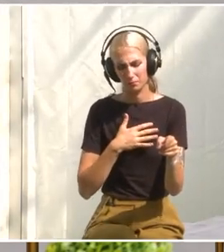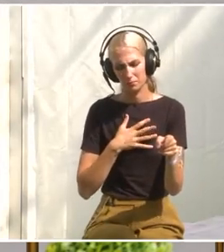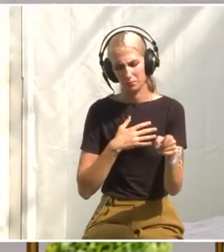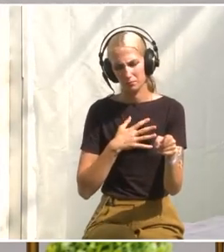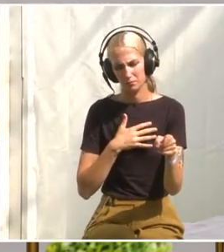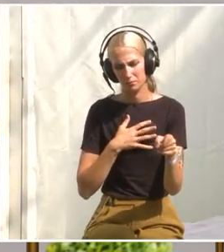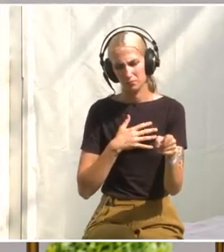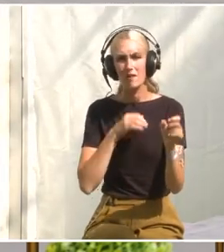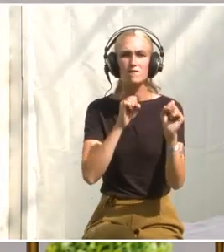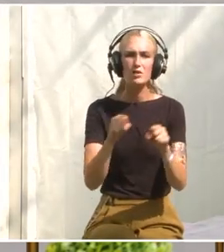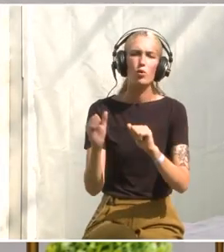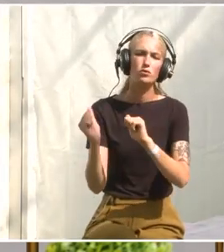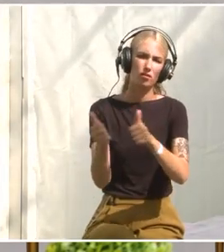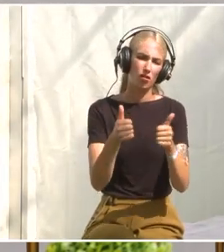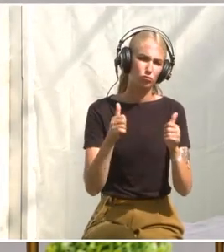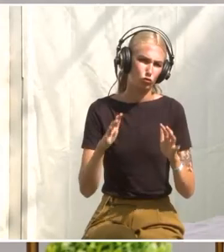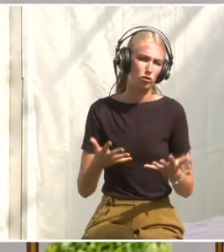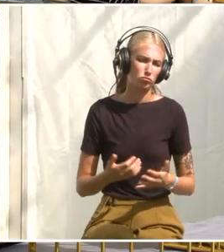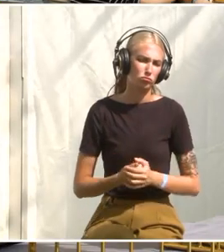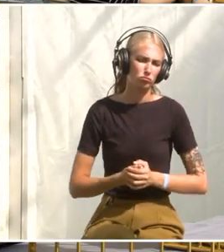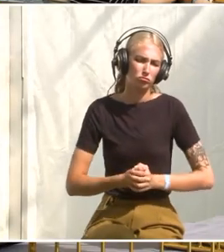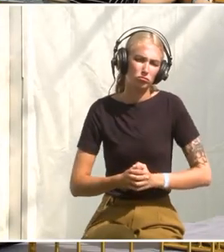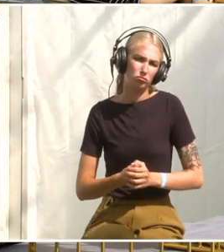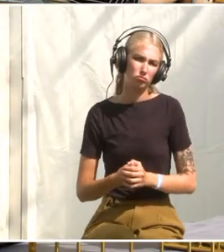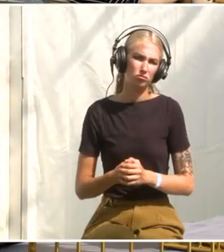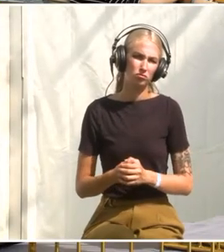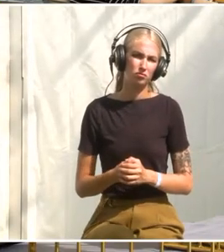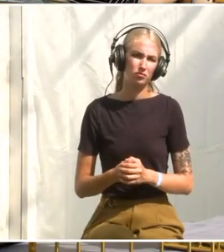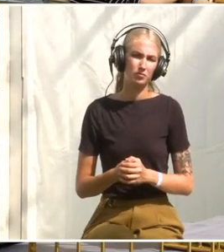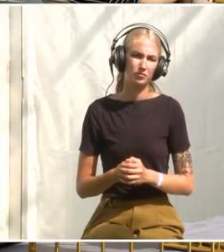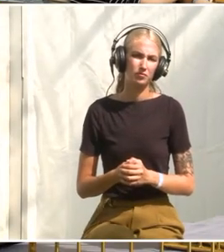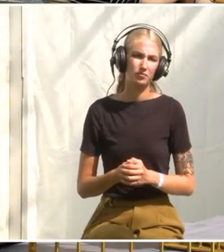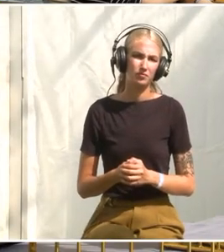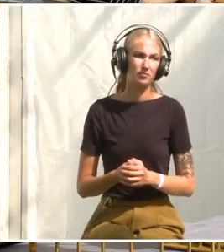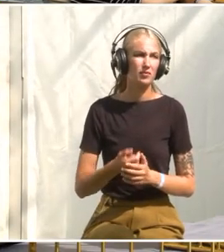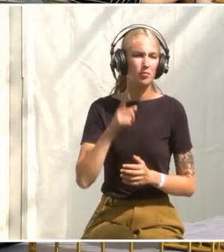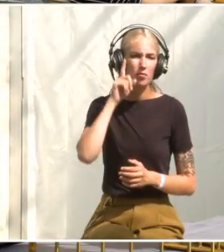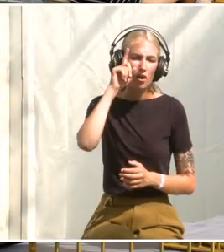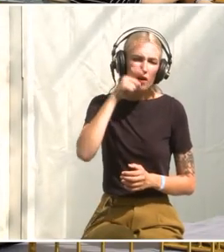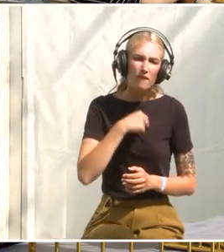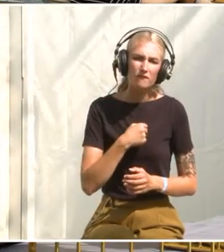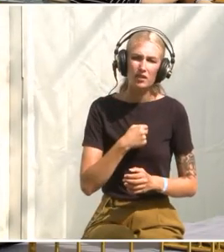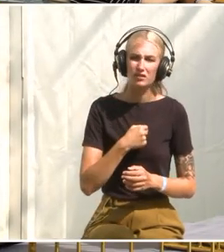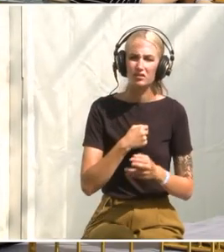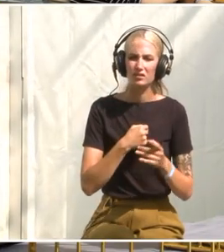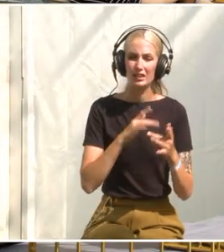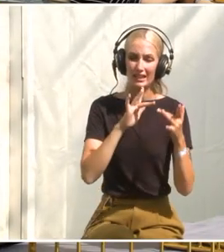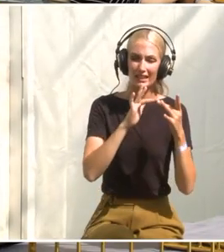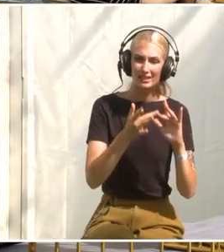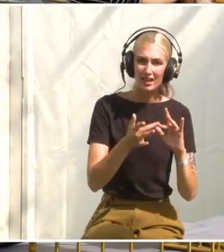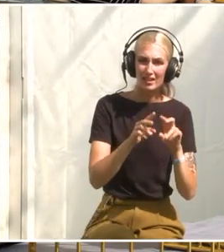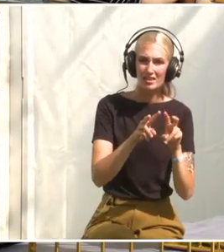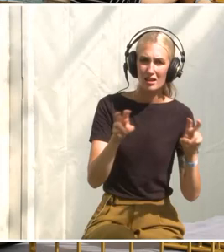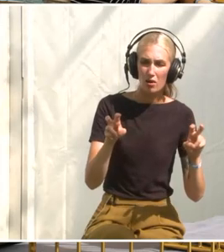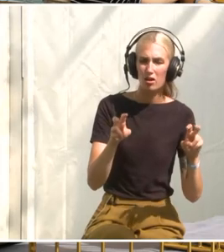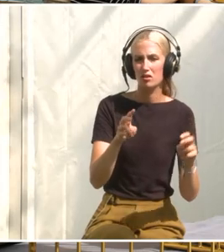good possibilities or good chances to have this lifestyle very good. So I think next to all this internet stuff, we